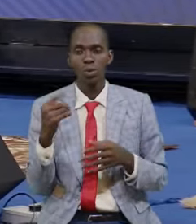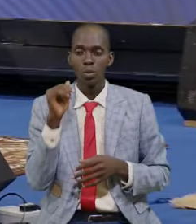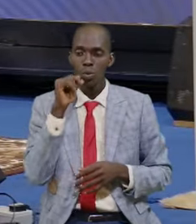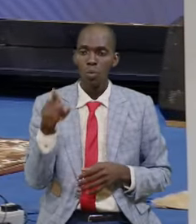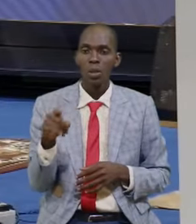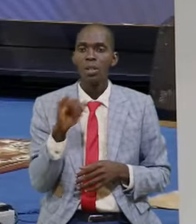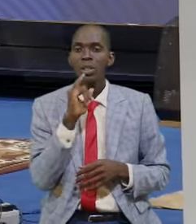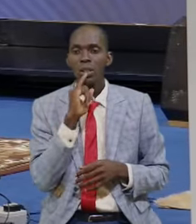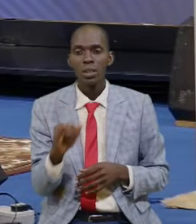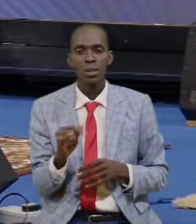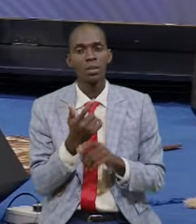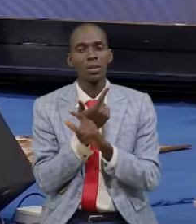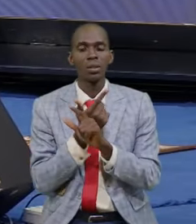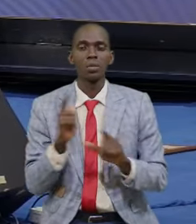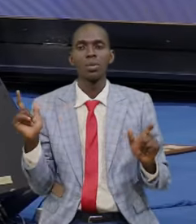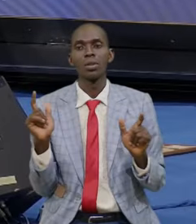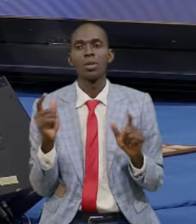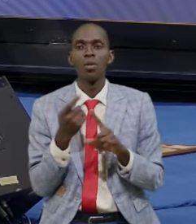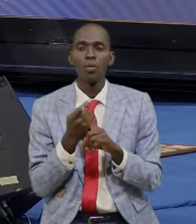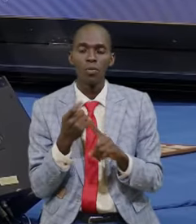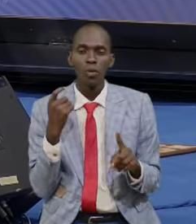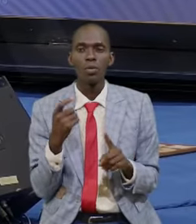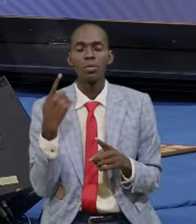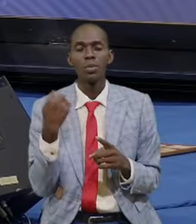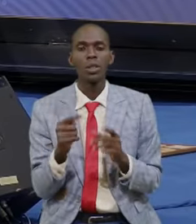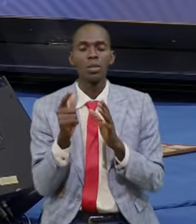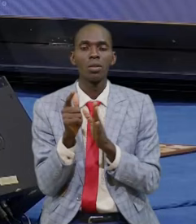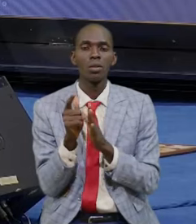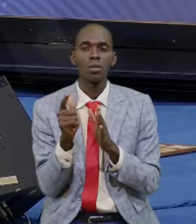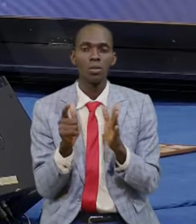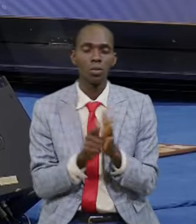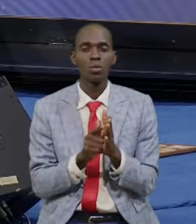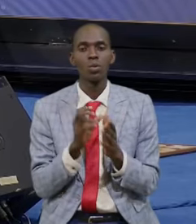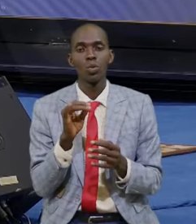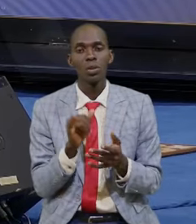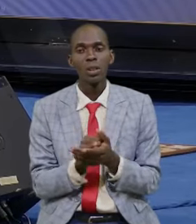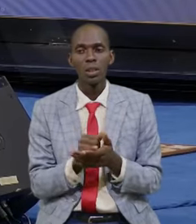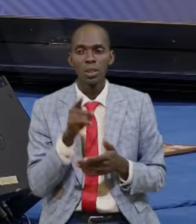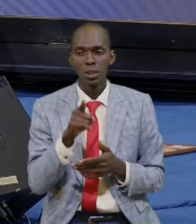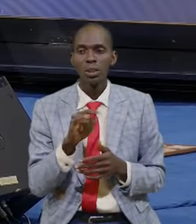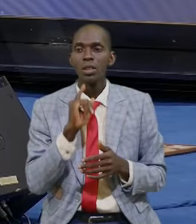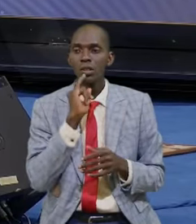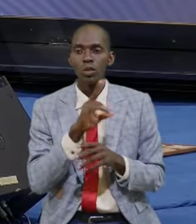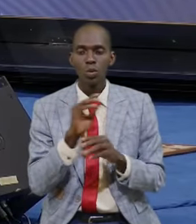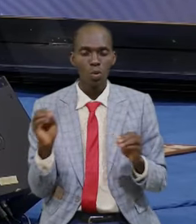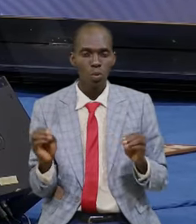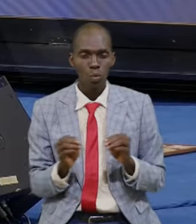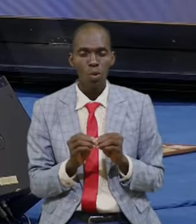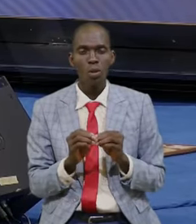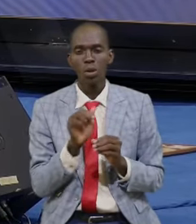is liberated from the law, so that she is no more